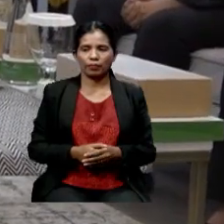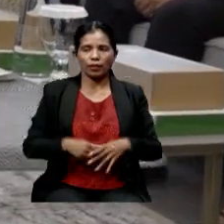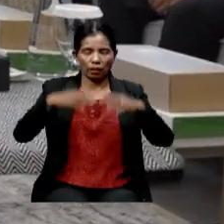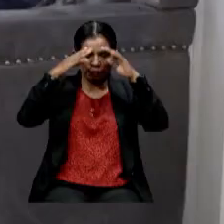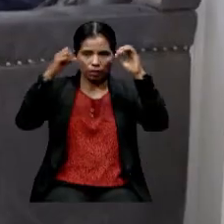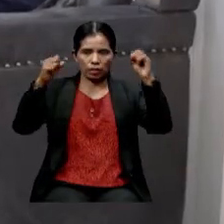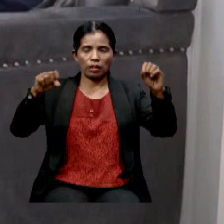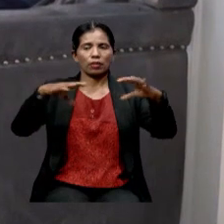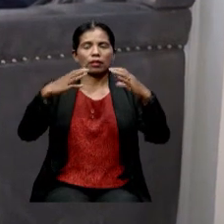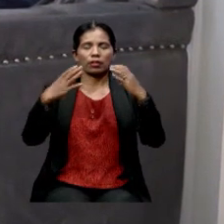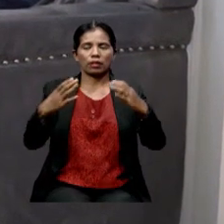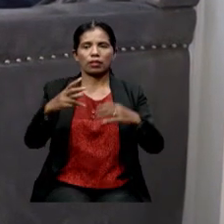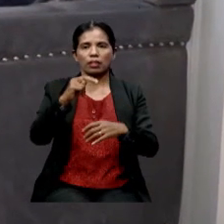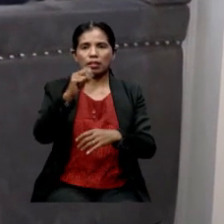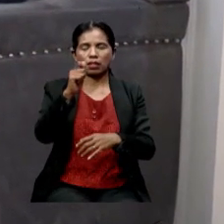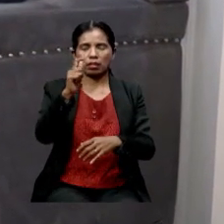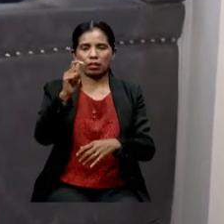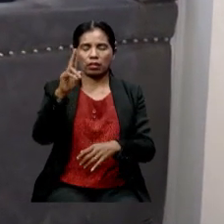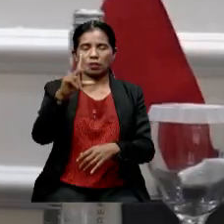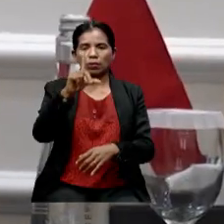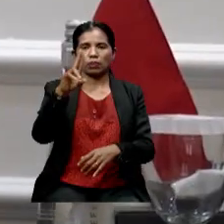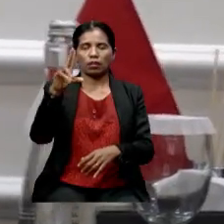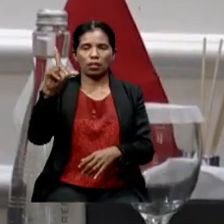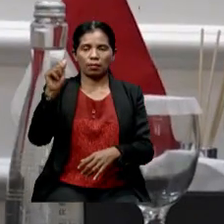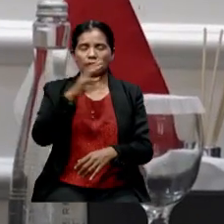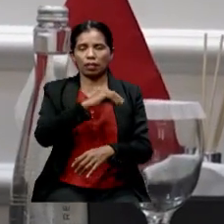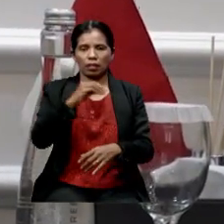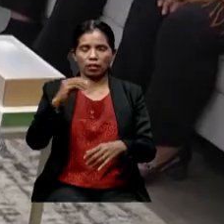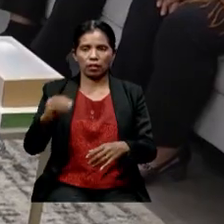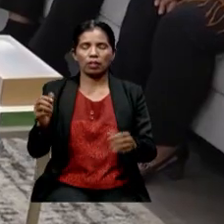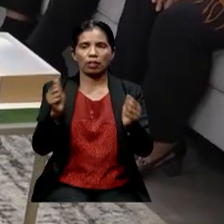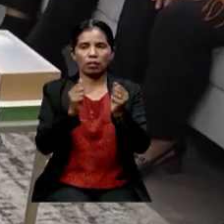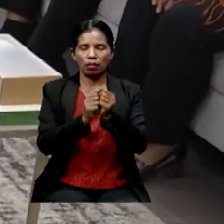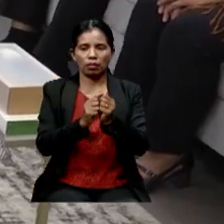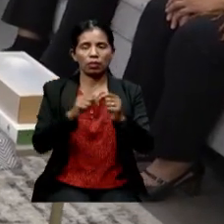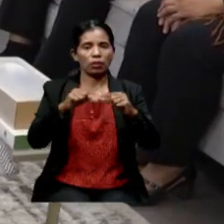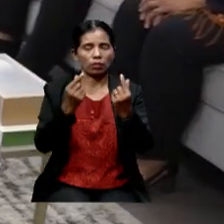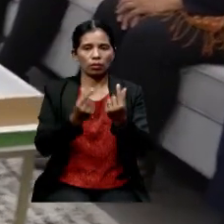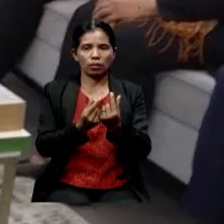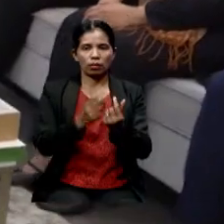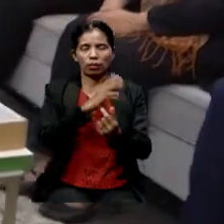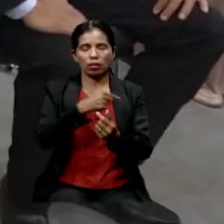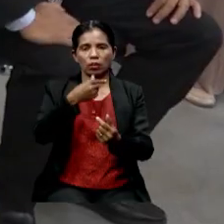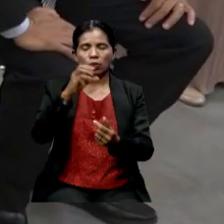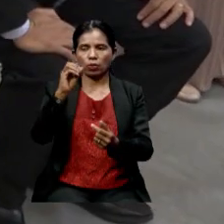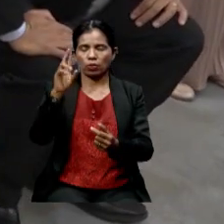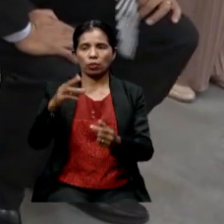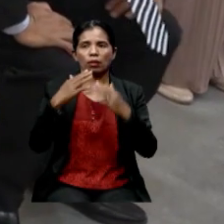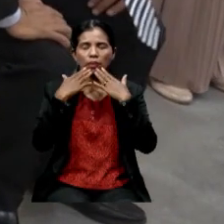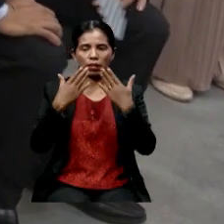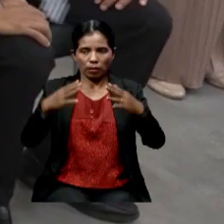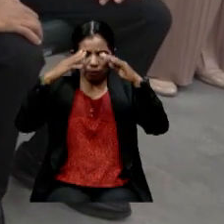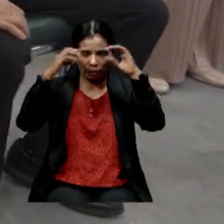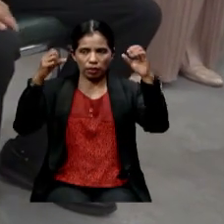Presidente Conselho Geral Nahdlatul Ulama Kiai Haji Yahya Holil Stakuf alias Gus Yahya agradece ba